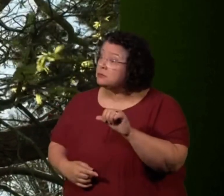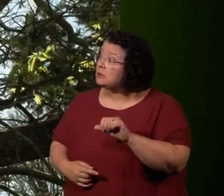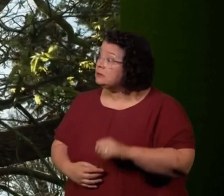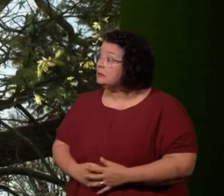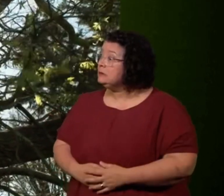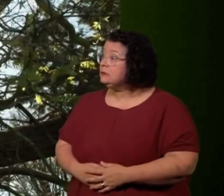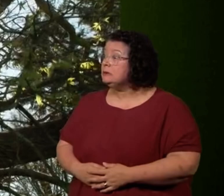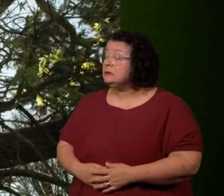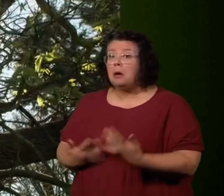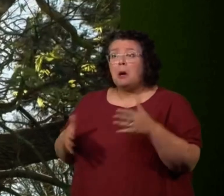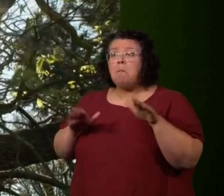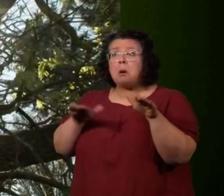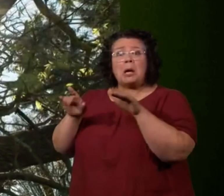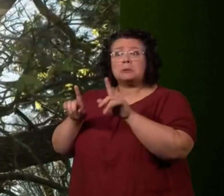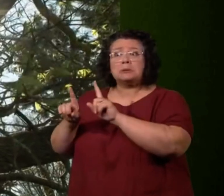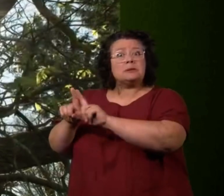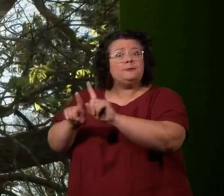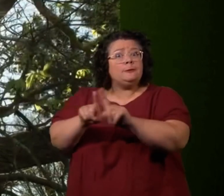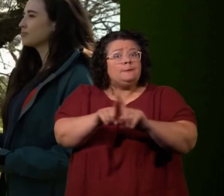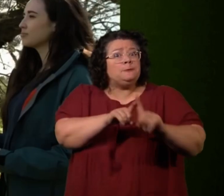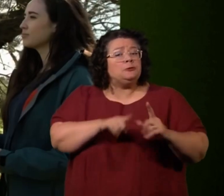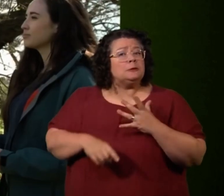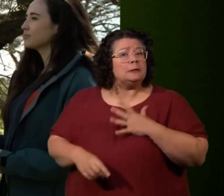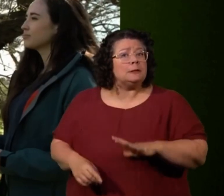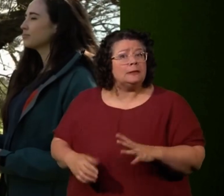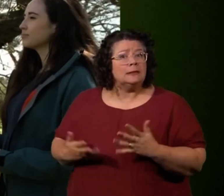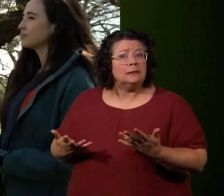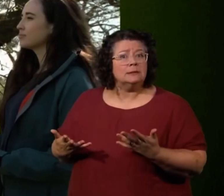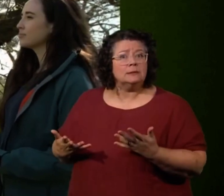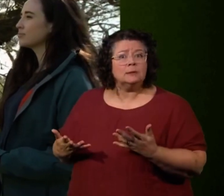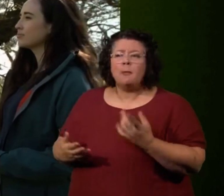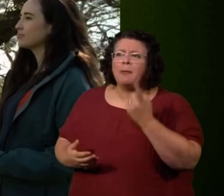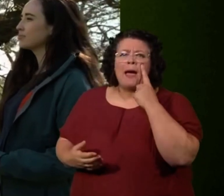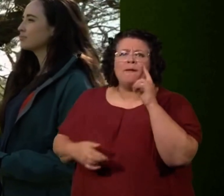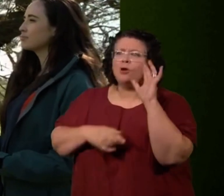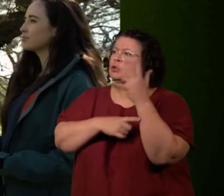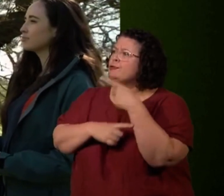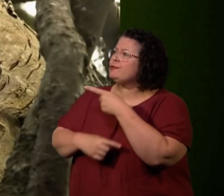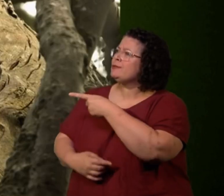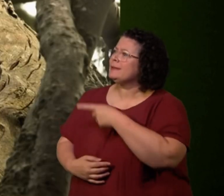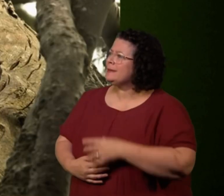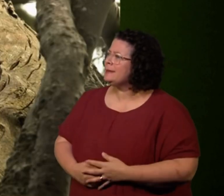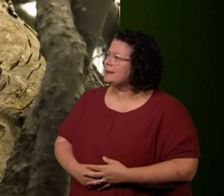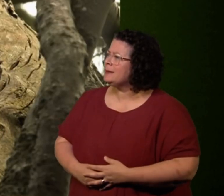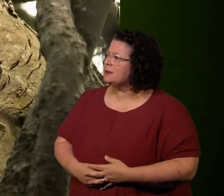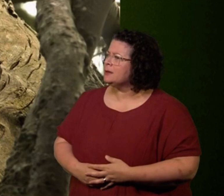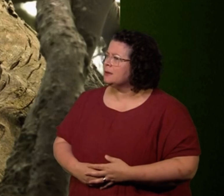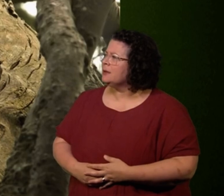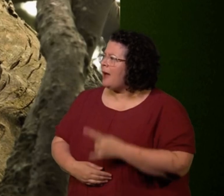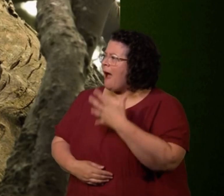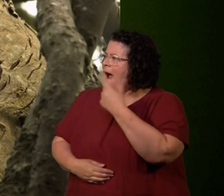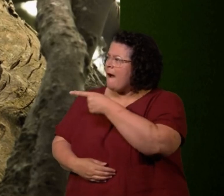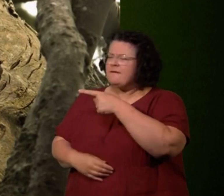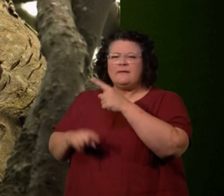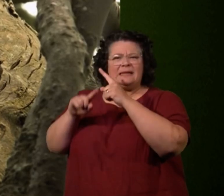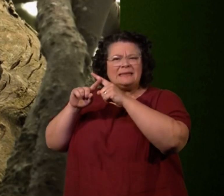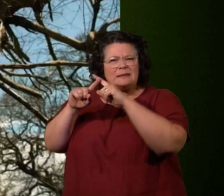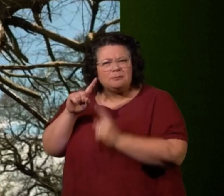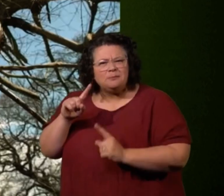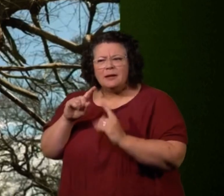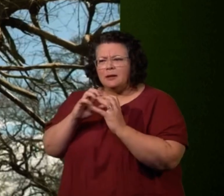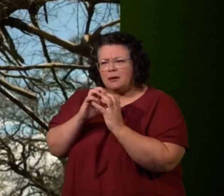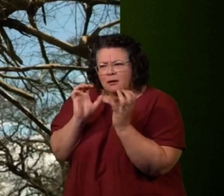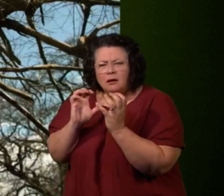all have different requirements. And so when we look at the tree behind us, we can see features such as splits and cracks, or maybe a bit of